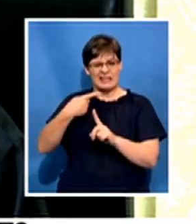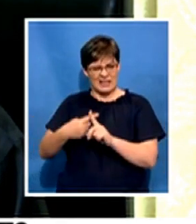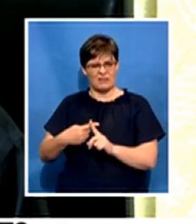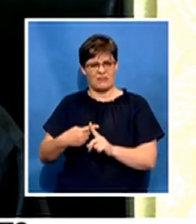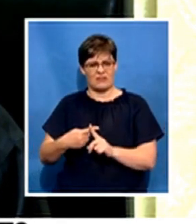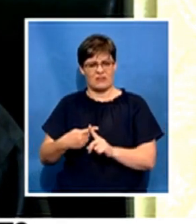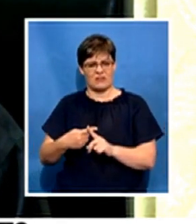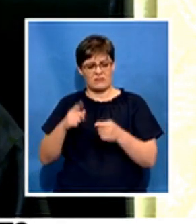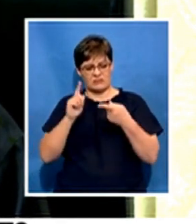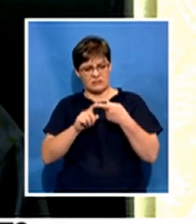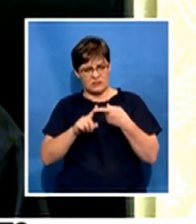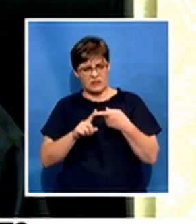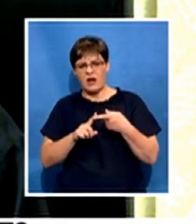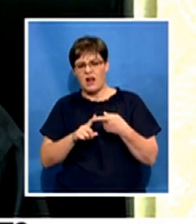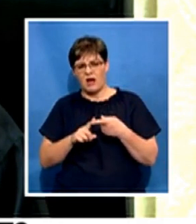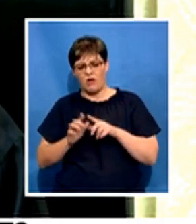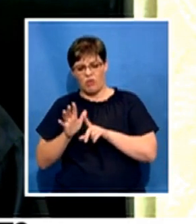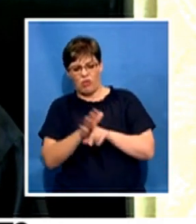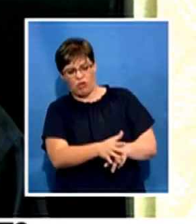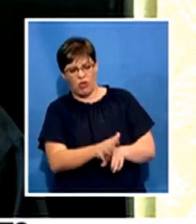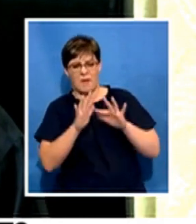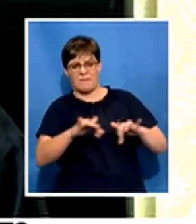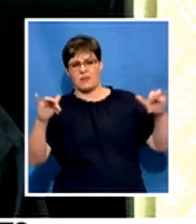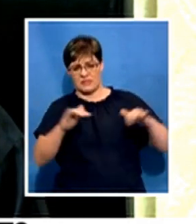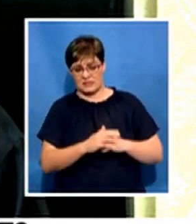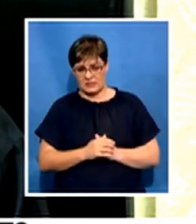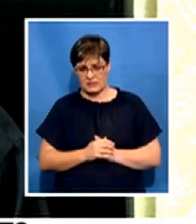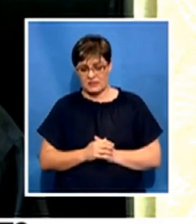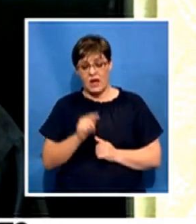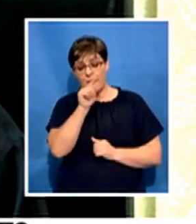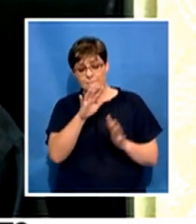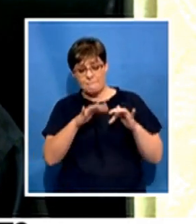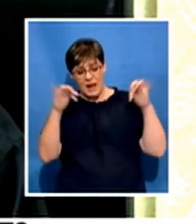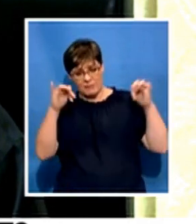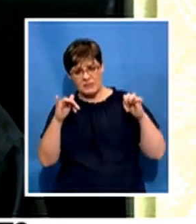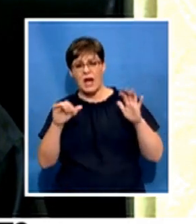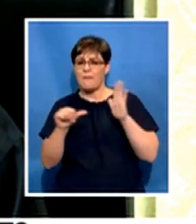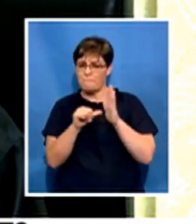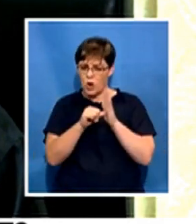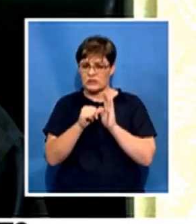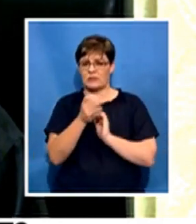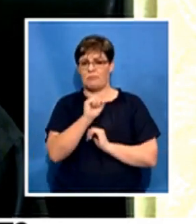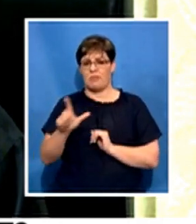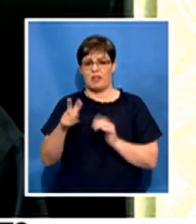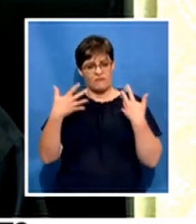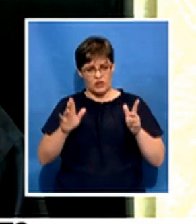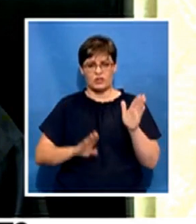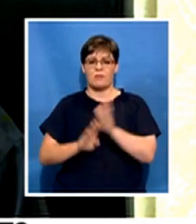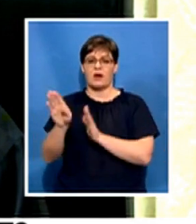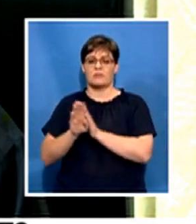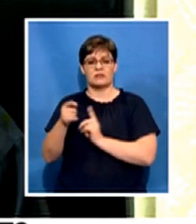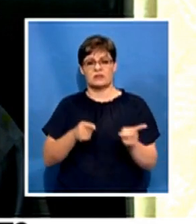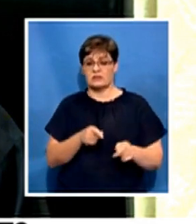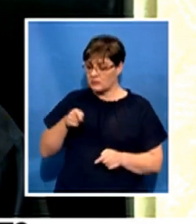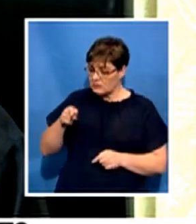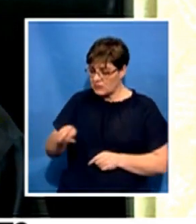Parliament. Parliament has passed several important bills, only for the Presidency to simply ignore them